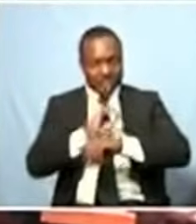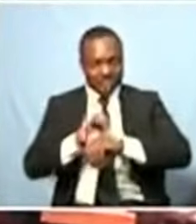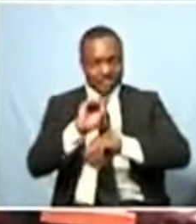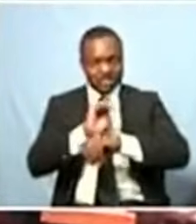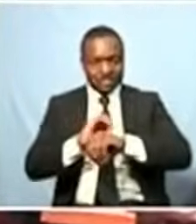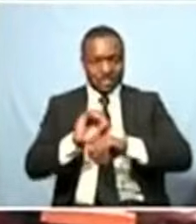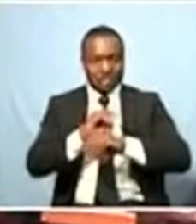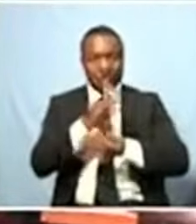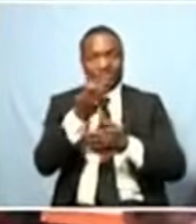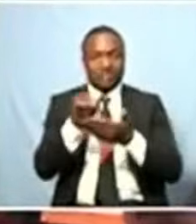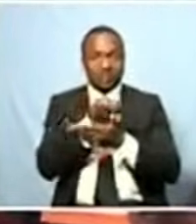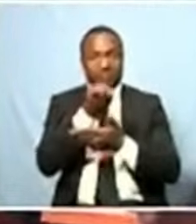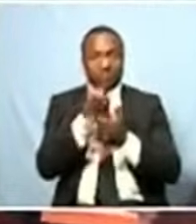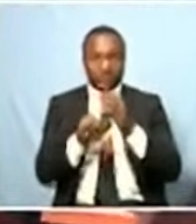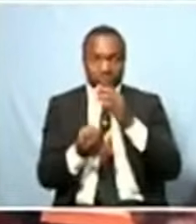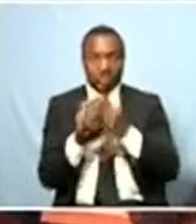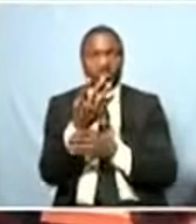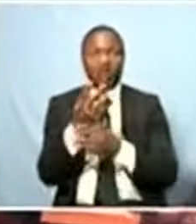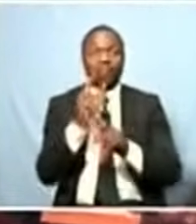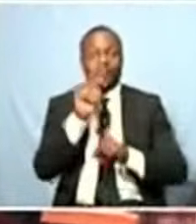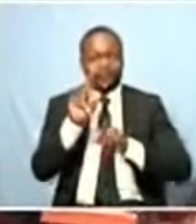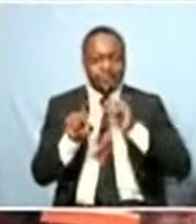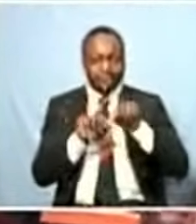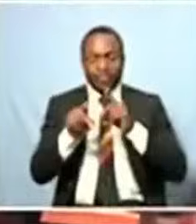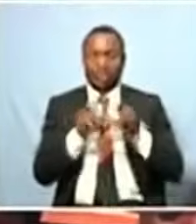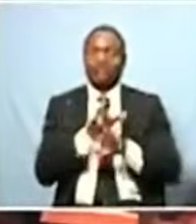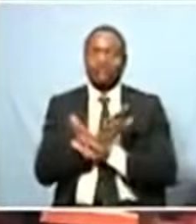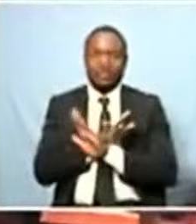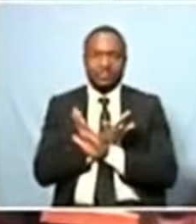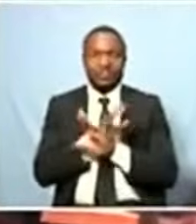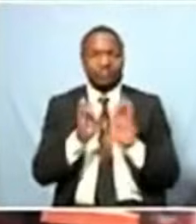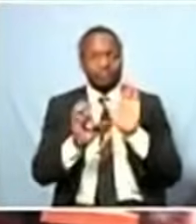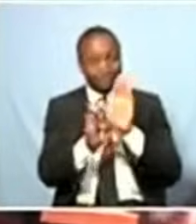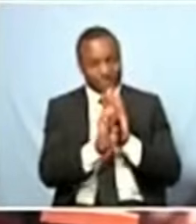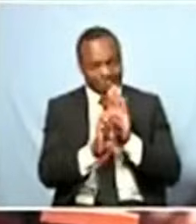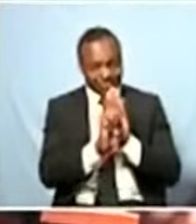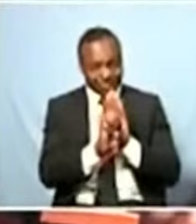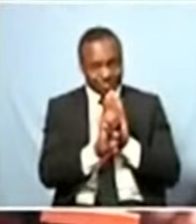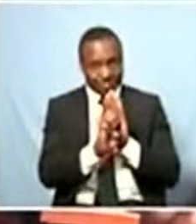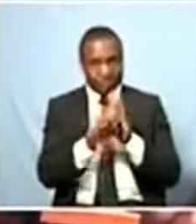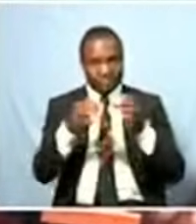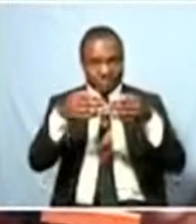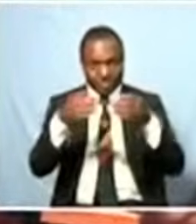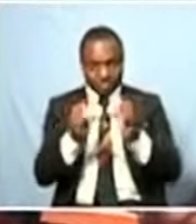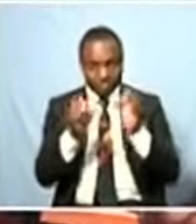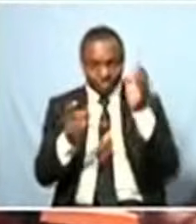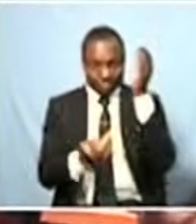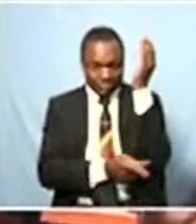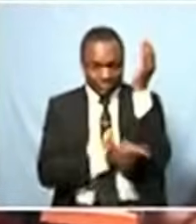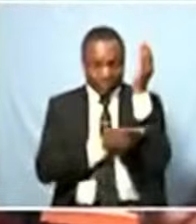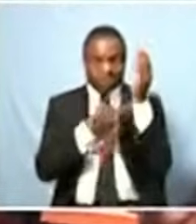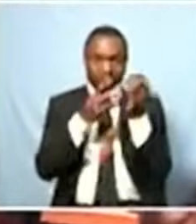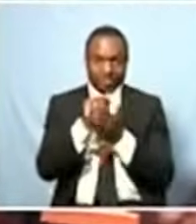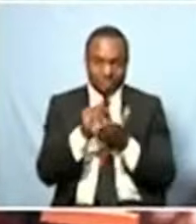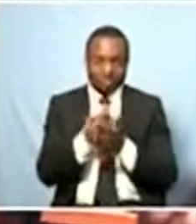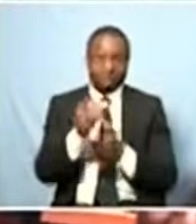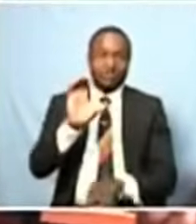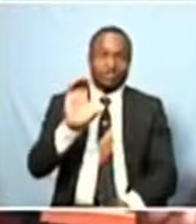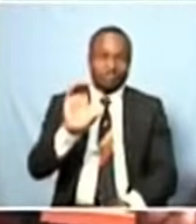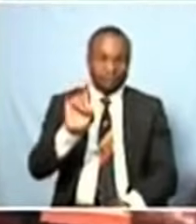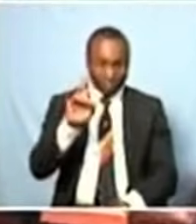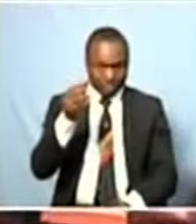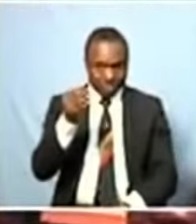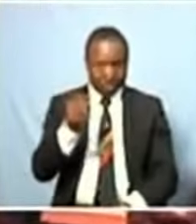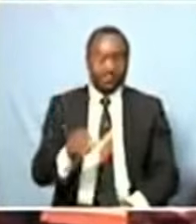opportunity for economic growth for the people of Zambia. For example, the Constituency Development Fund,